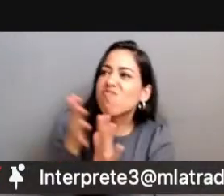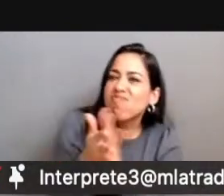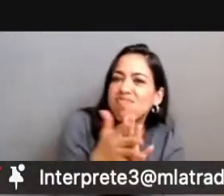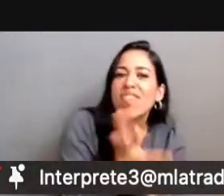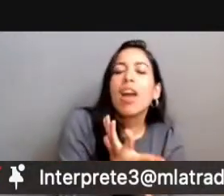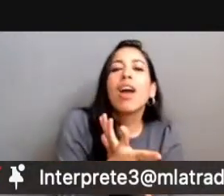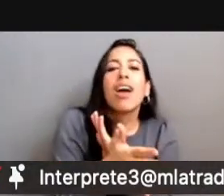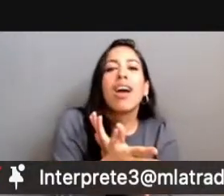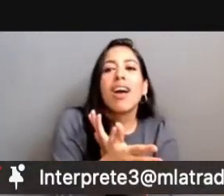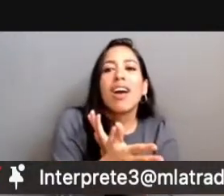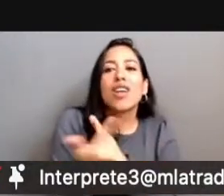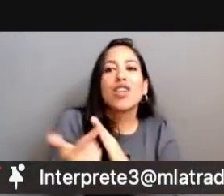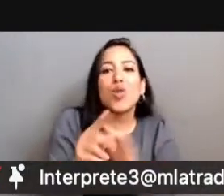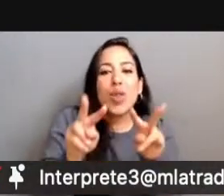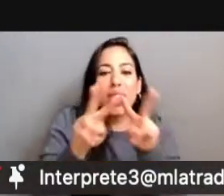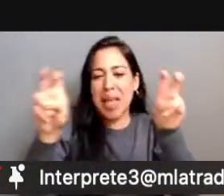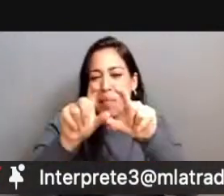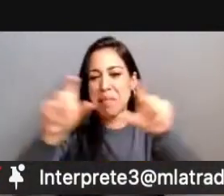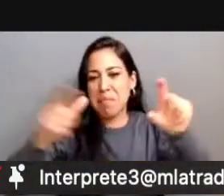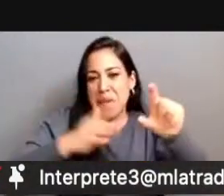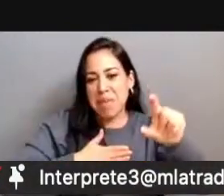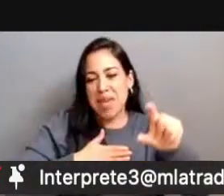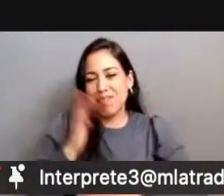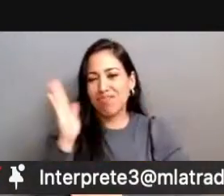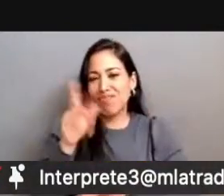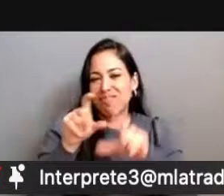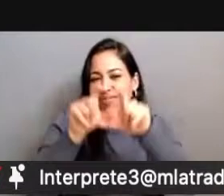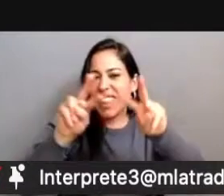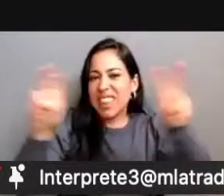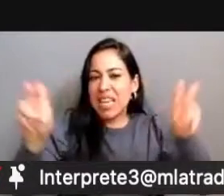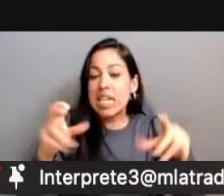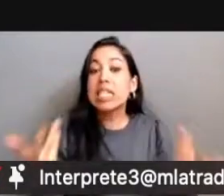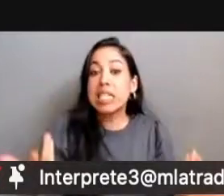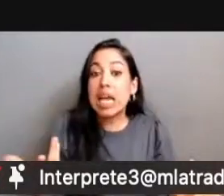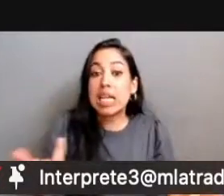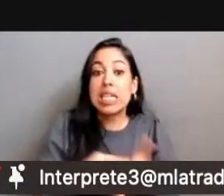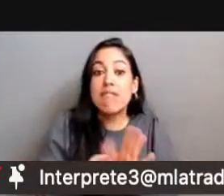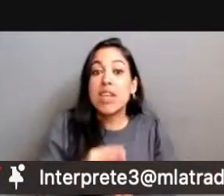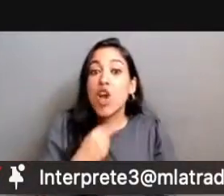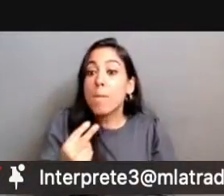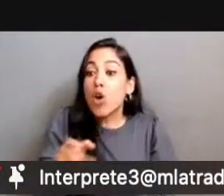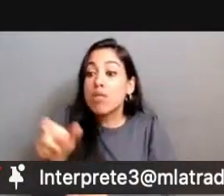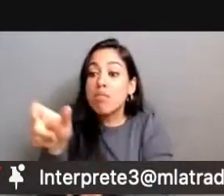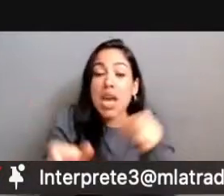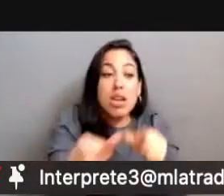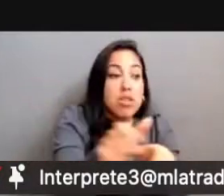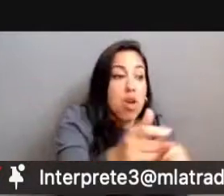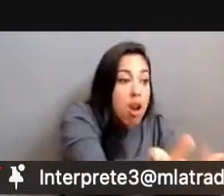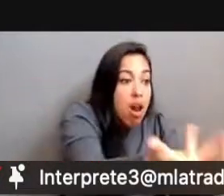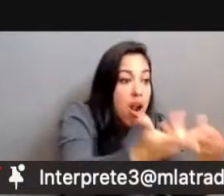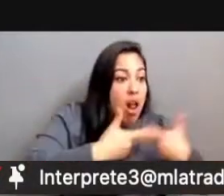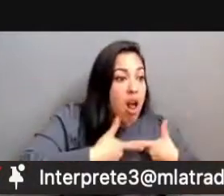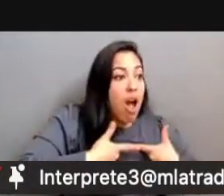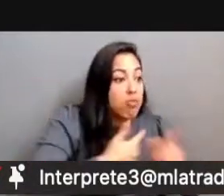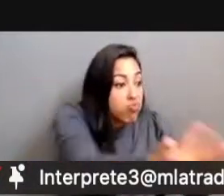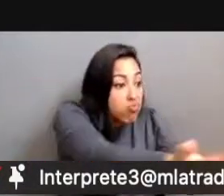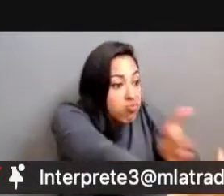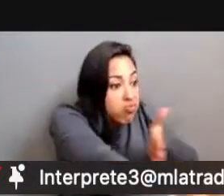where we, as the title of my intervention says, we are giving voice to the civil